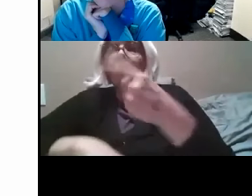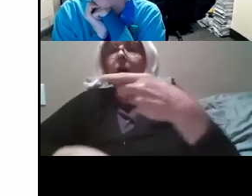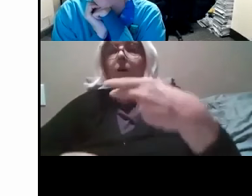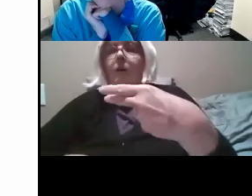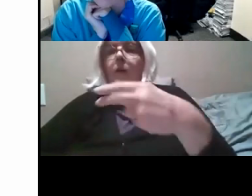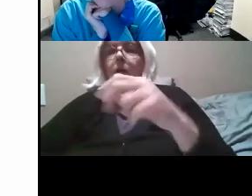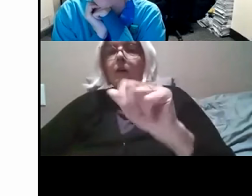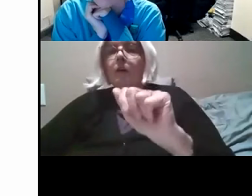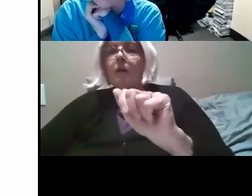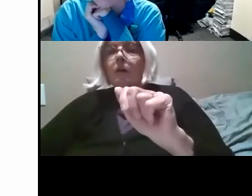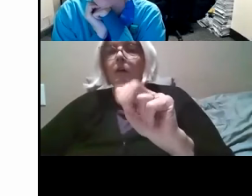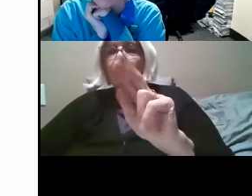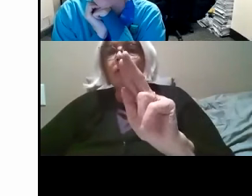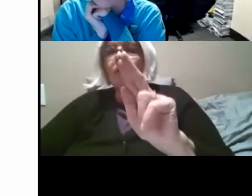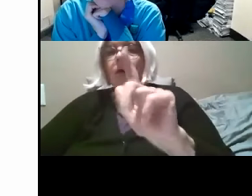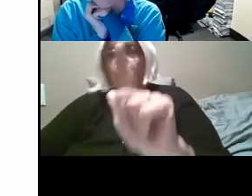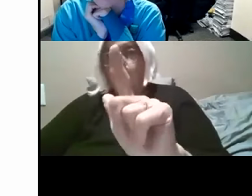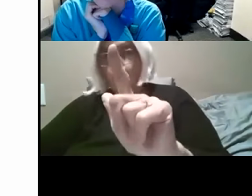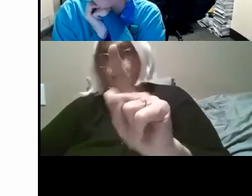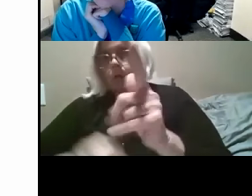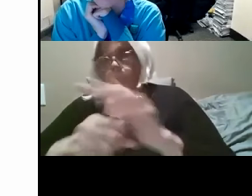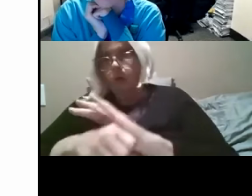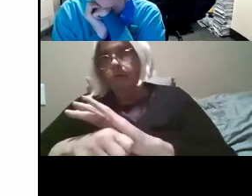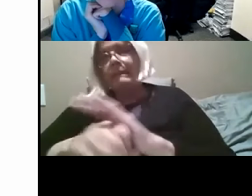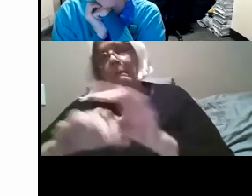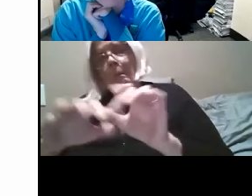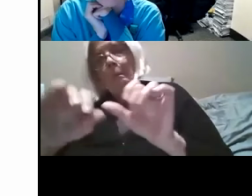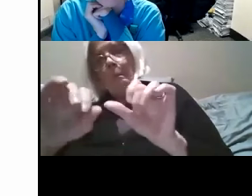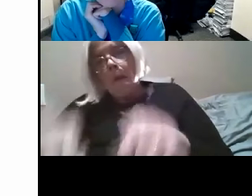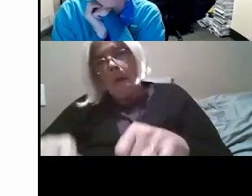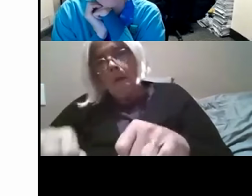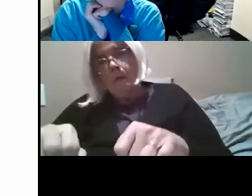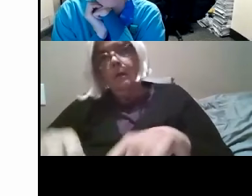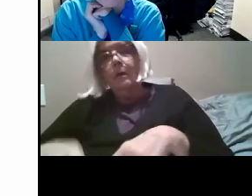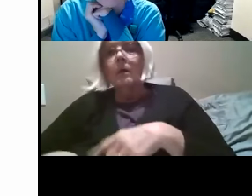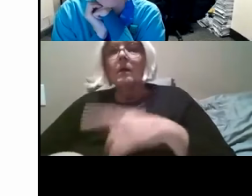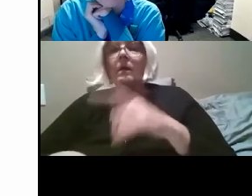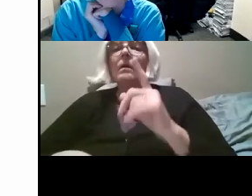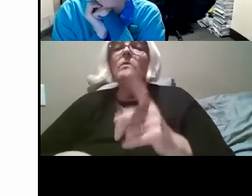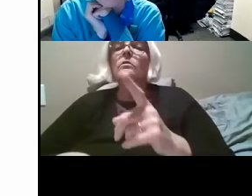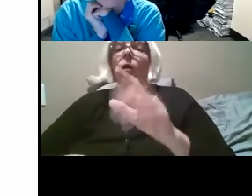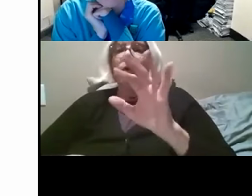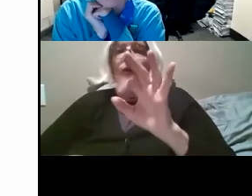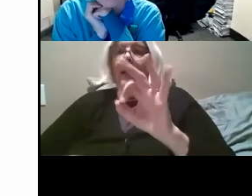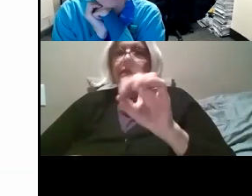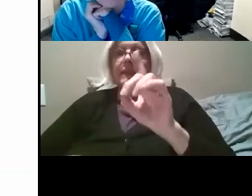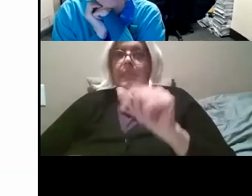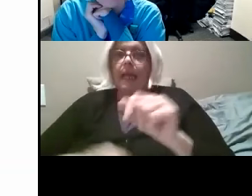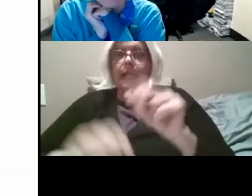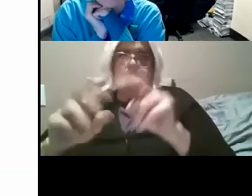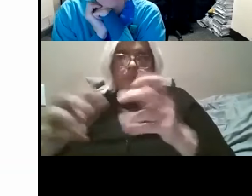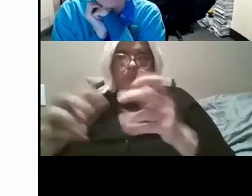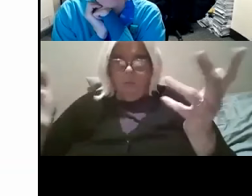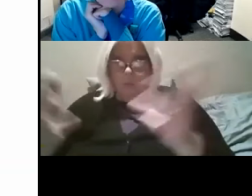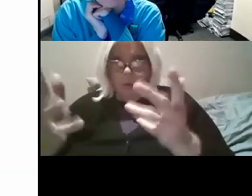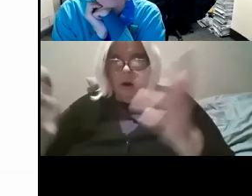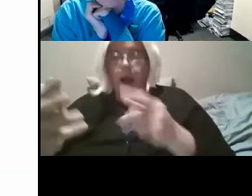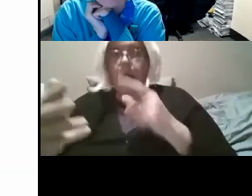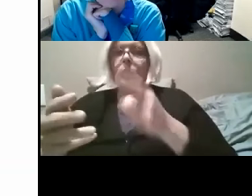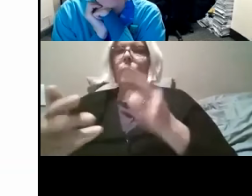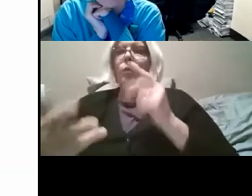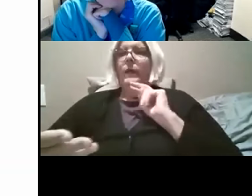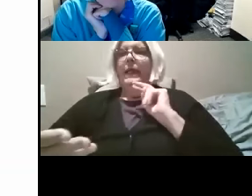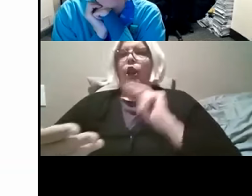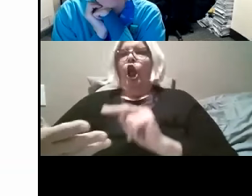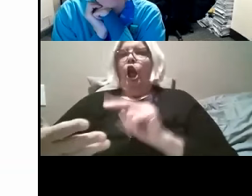so then the FDA voted on this question: based on the totality of the scientific evidence available, do the benefits of